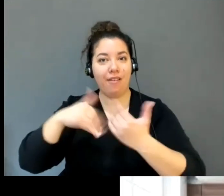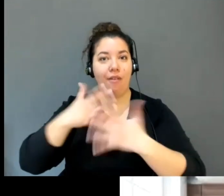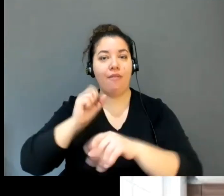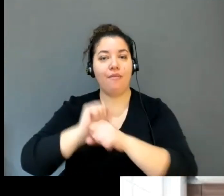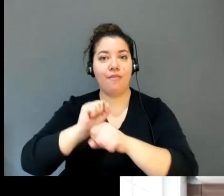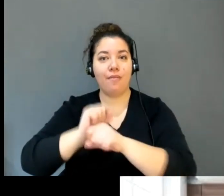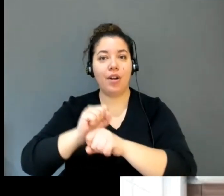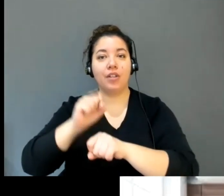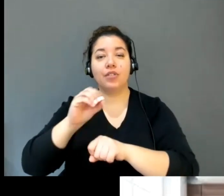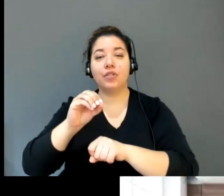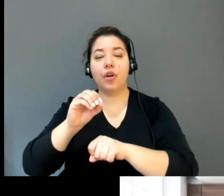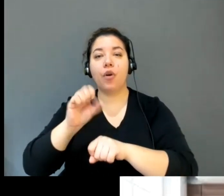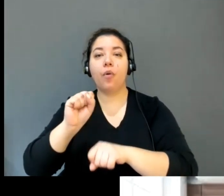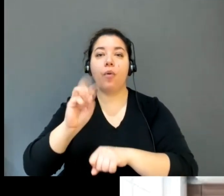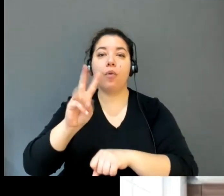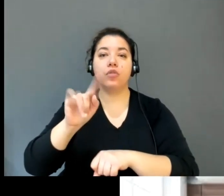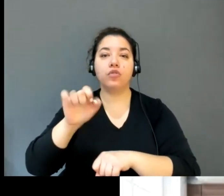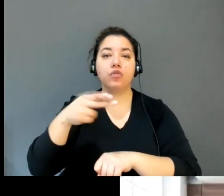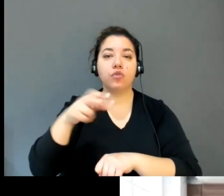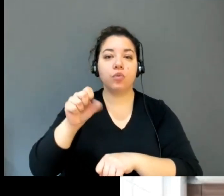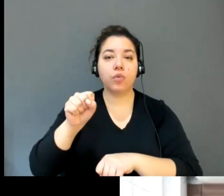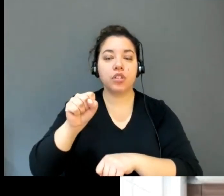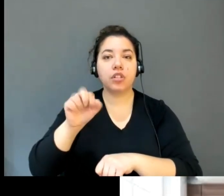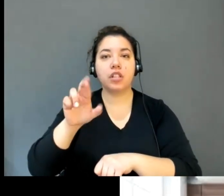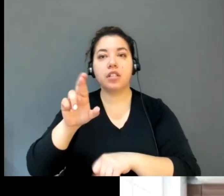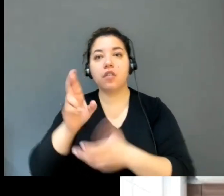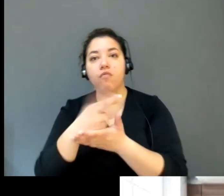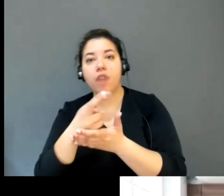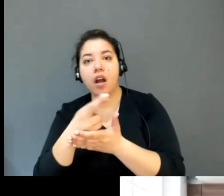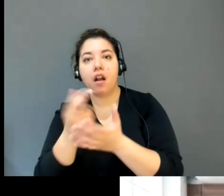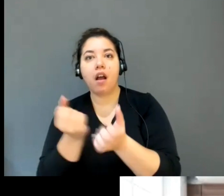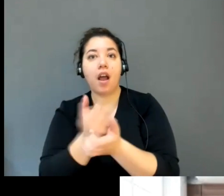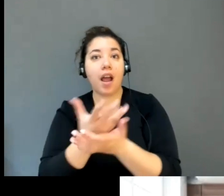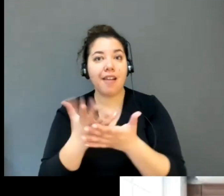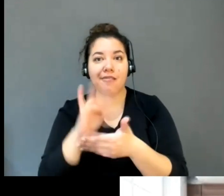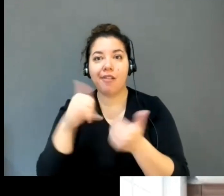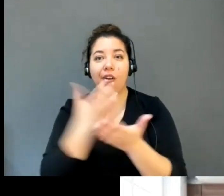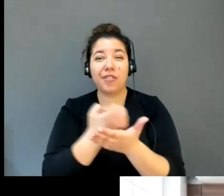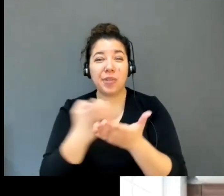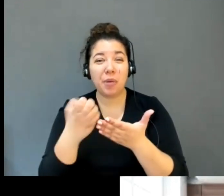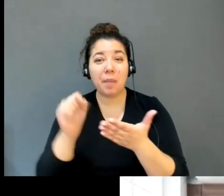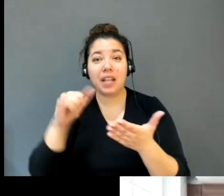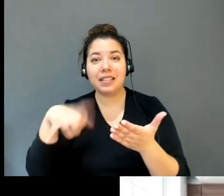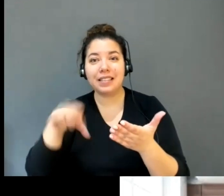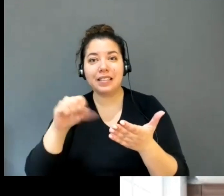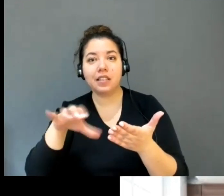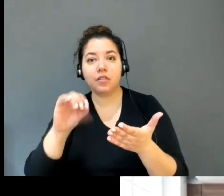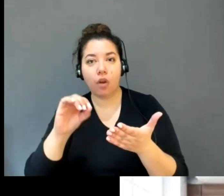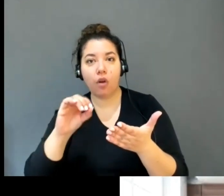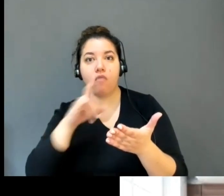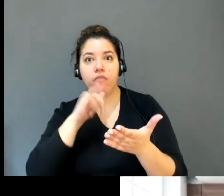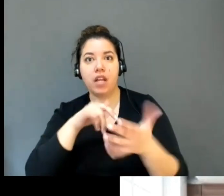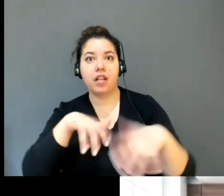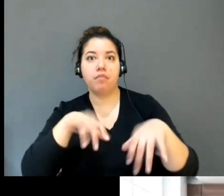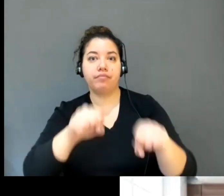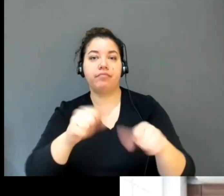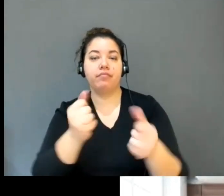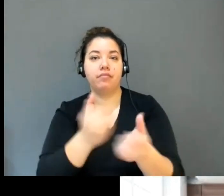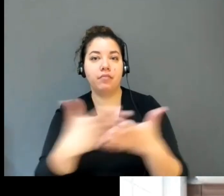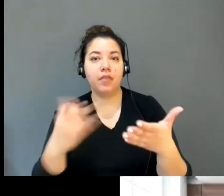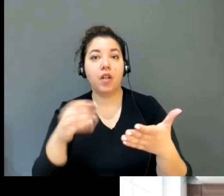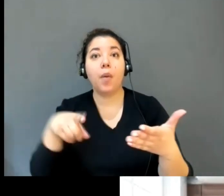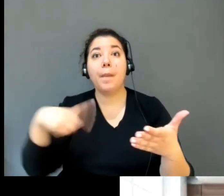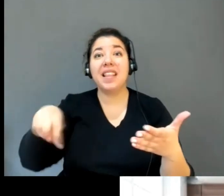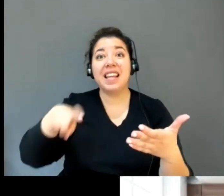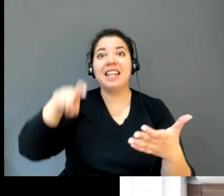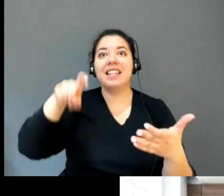things that ran the internet, right, the infrastructure. And Cisco was so desperately in need of people to come and work for them that they went into the local high schools